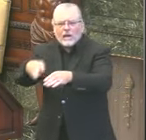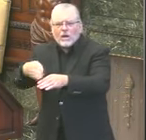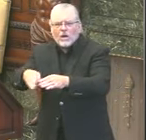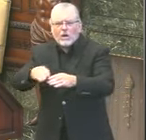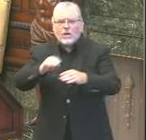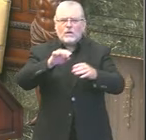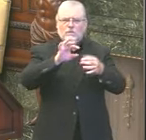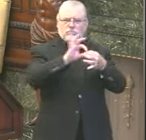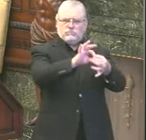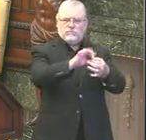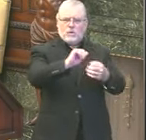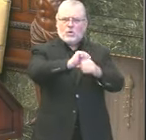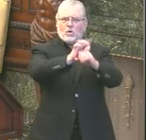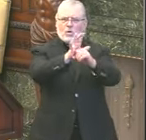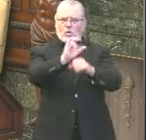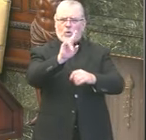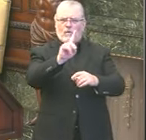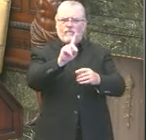cases?